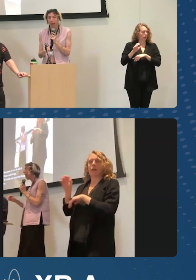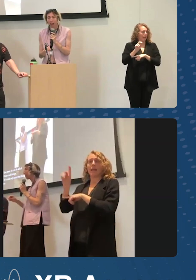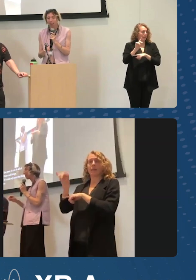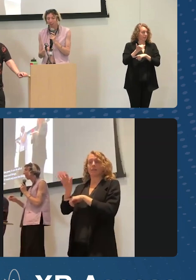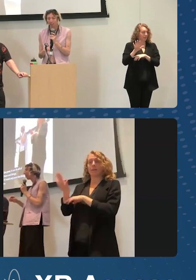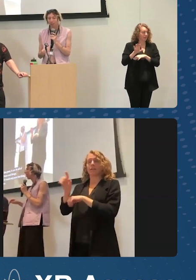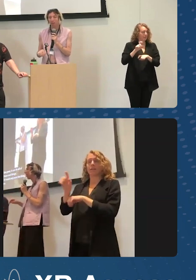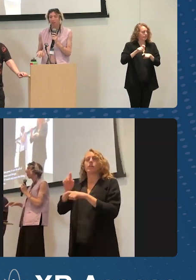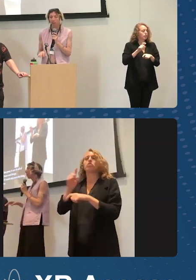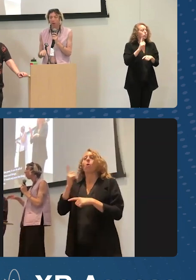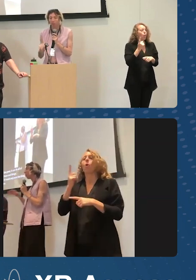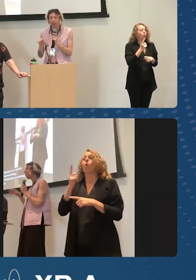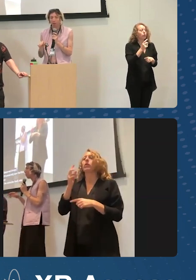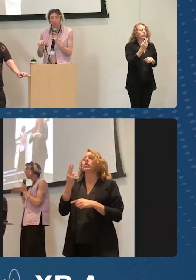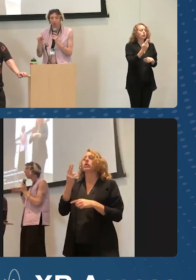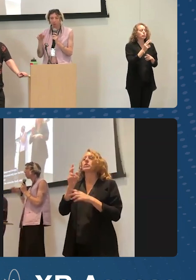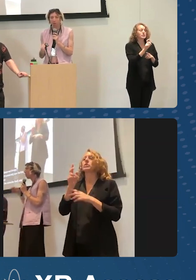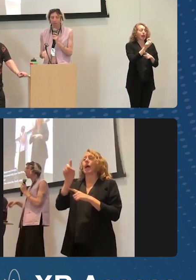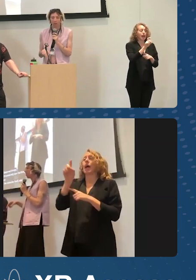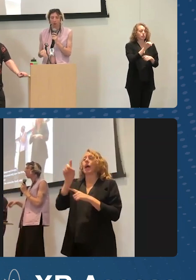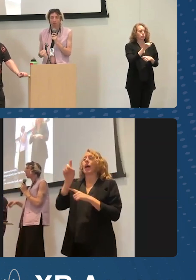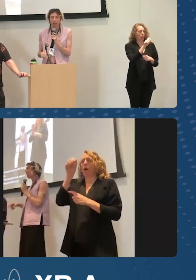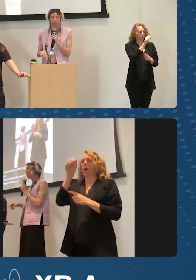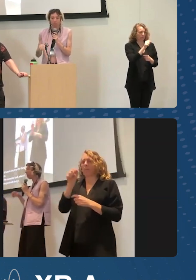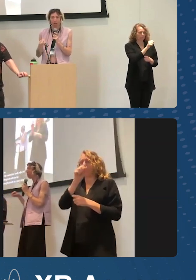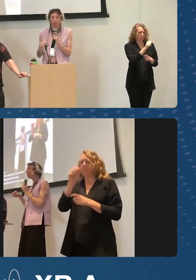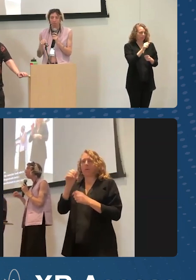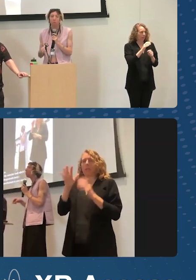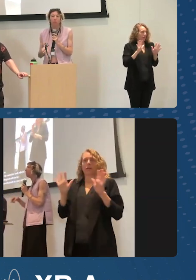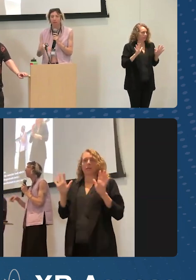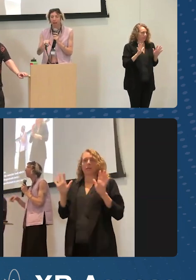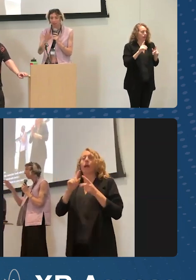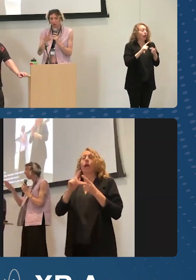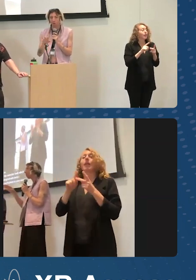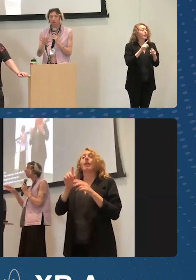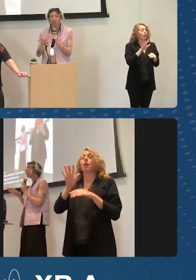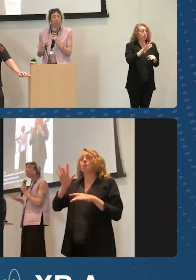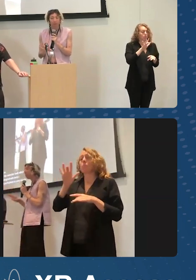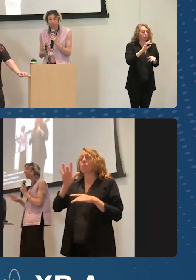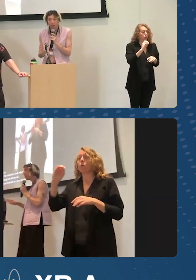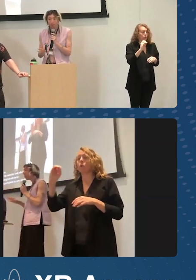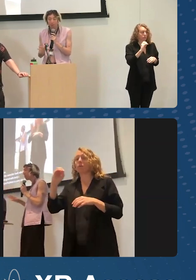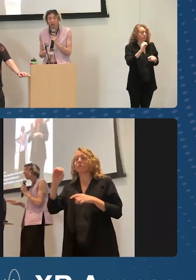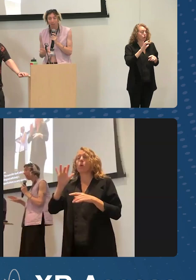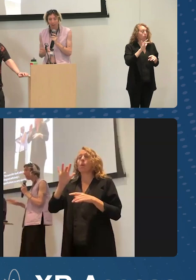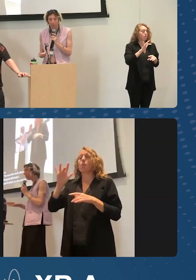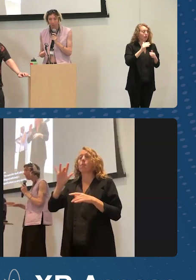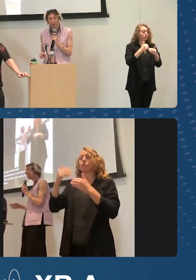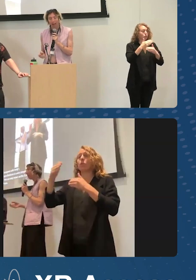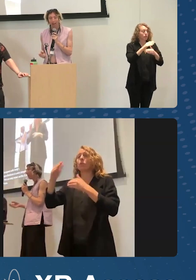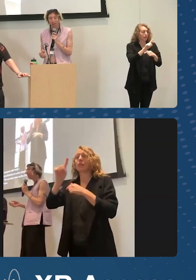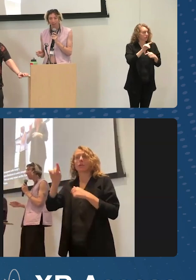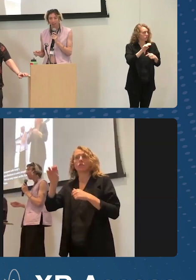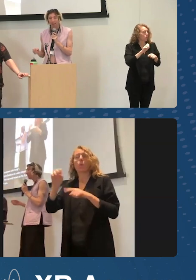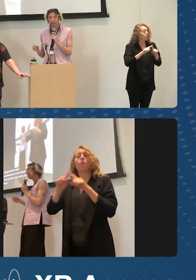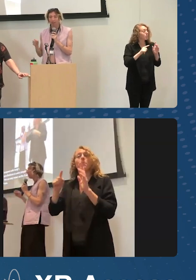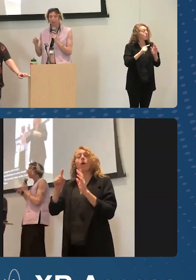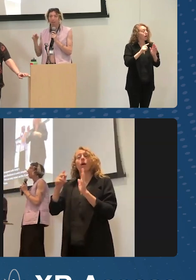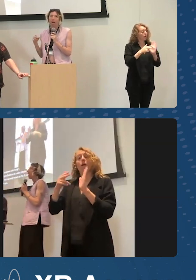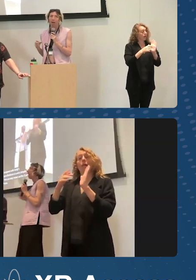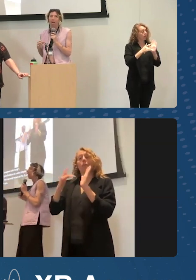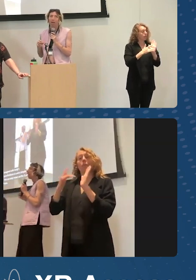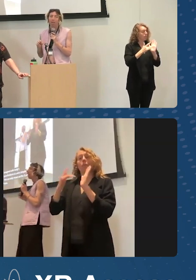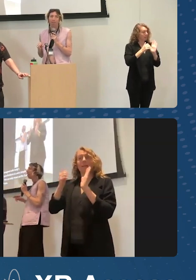X and Y axis. You have a button to return to 0, and you have a button to move to the next zone. But these buttons are not labeled, and the